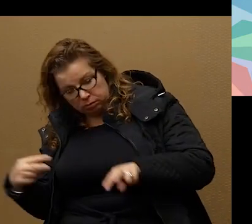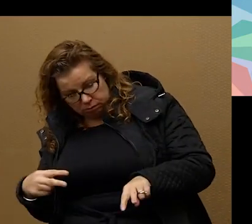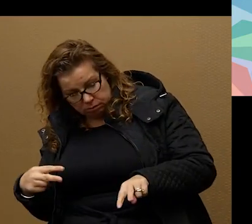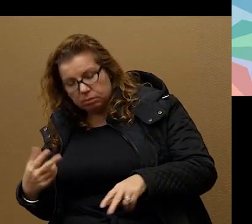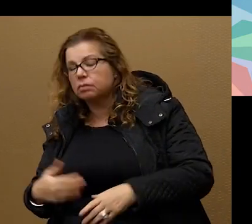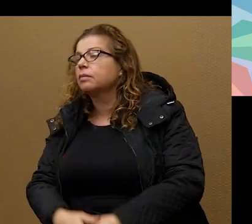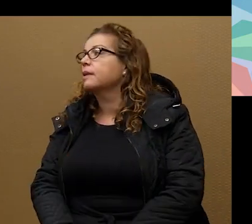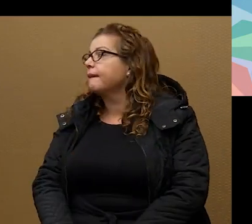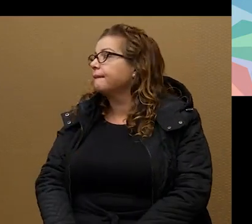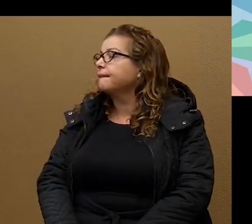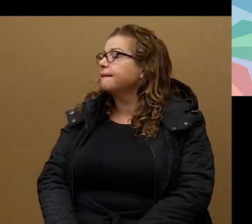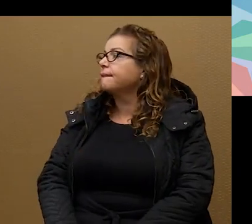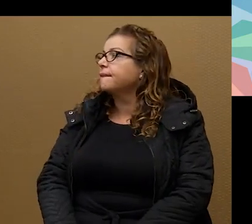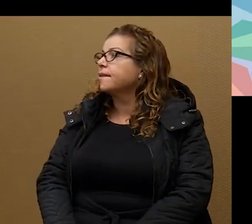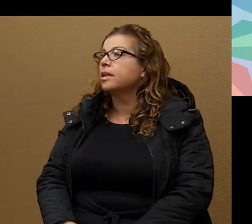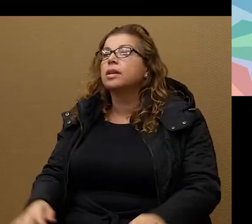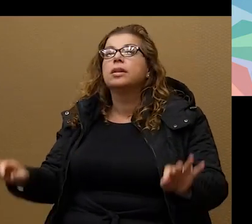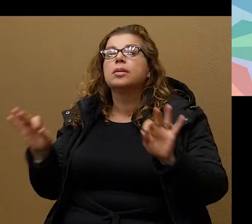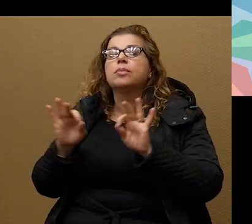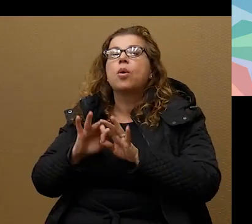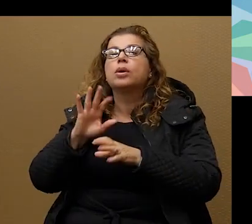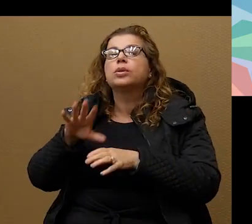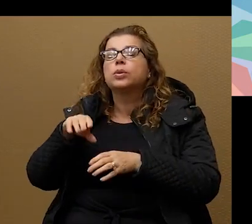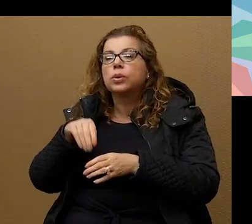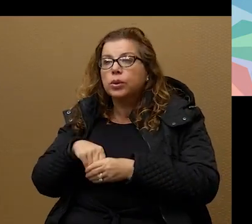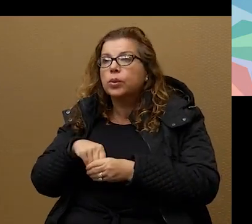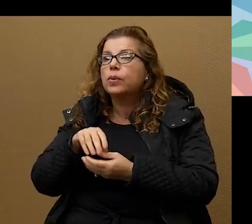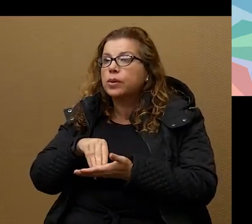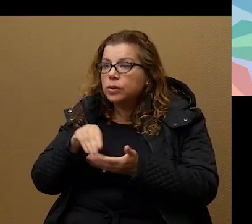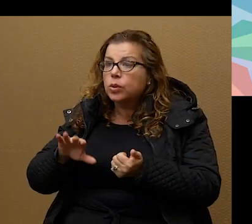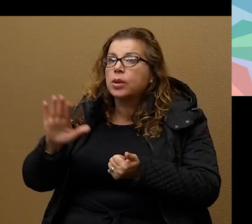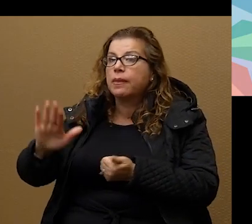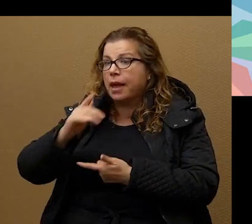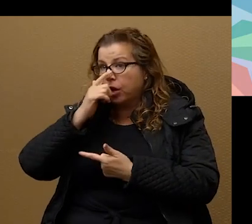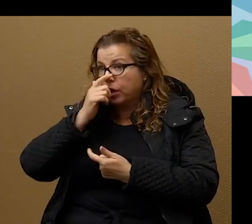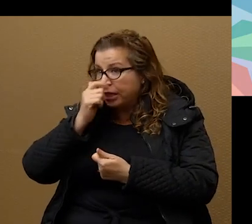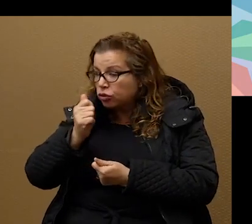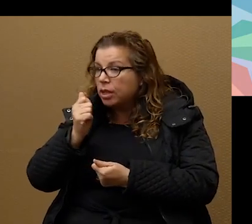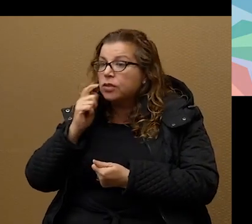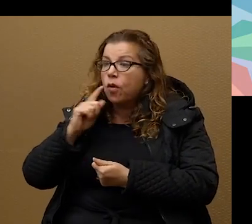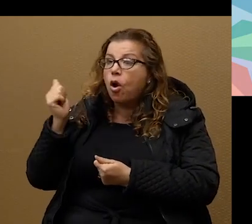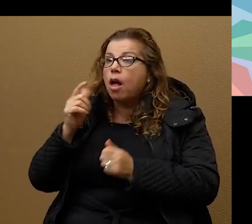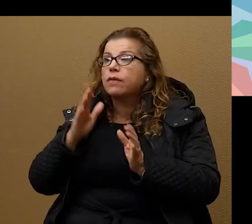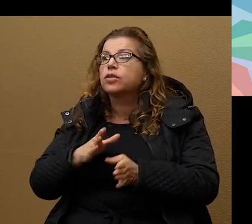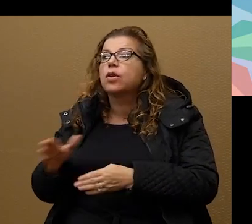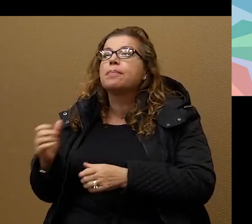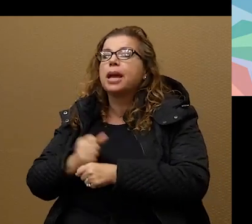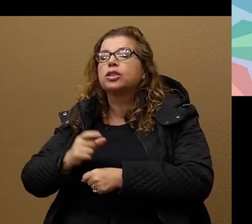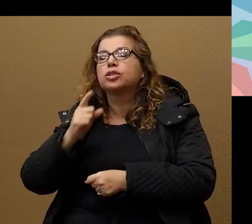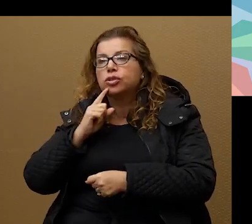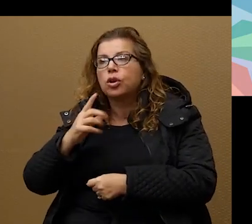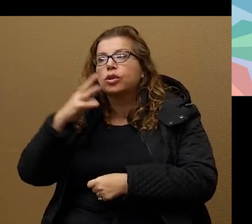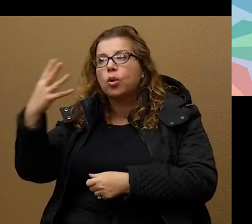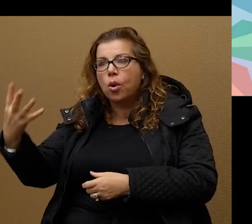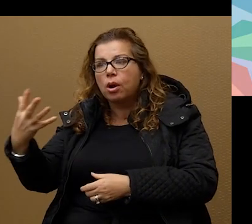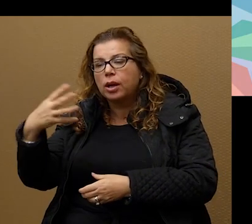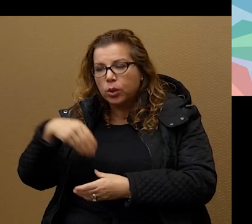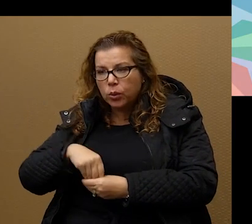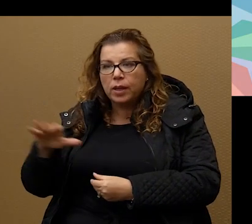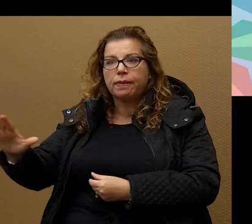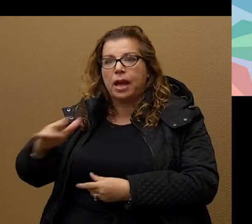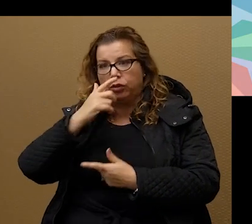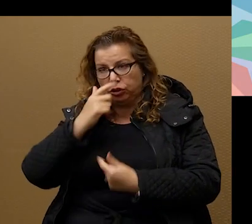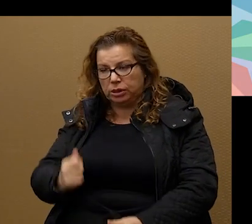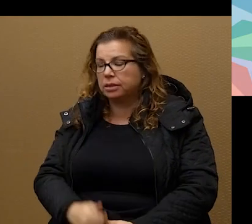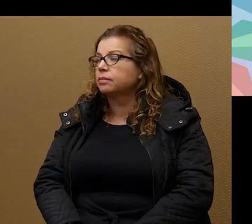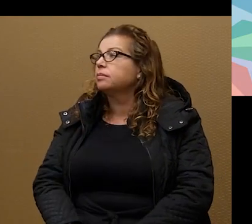And then just include the student's interest. And in all of these strategies, just make sure you're including student interest.